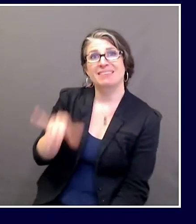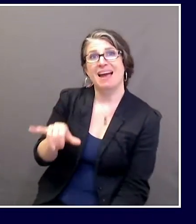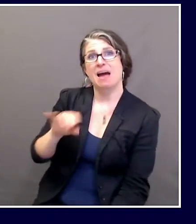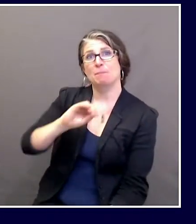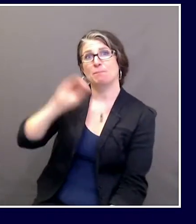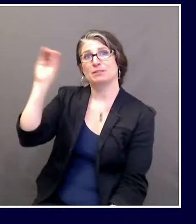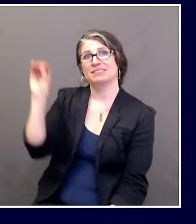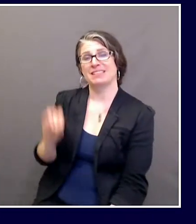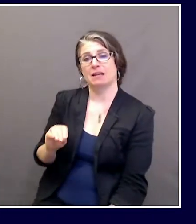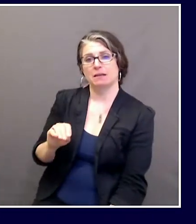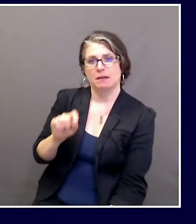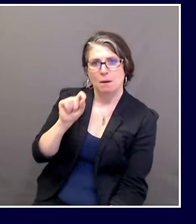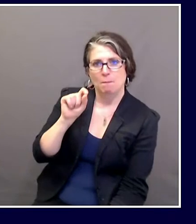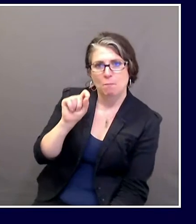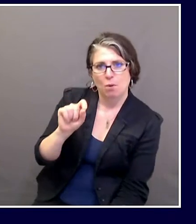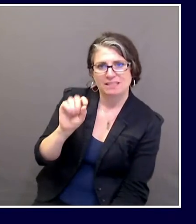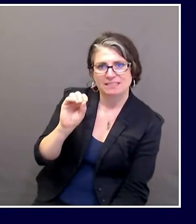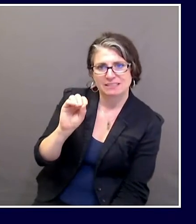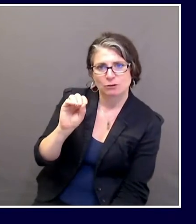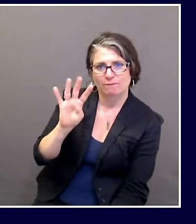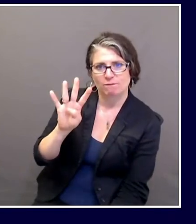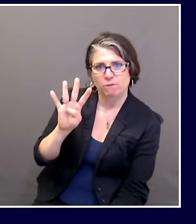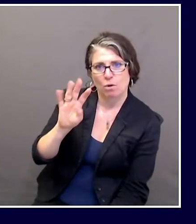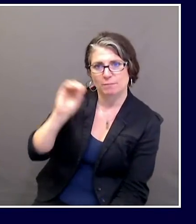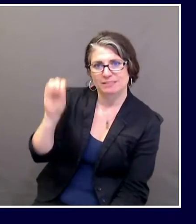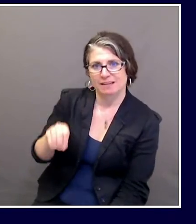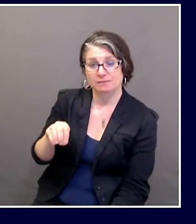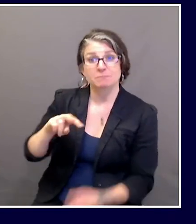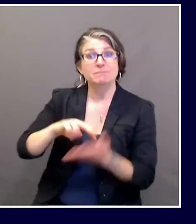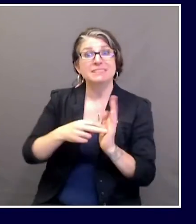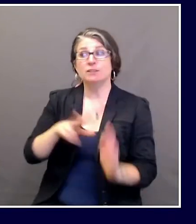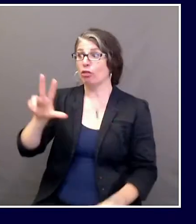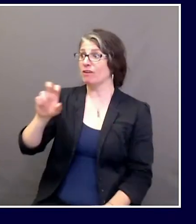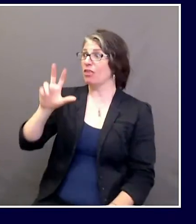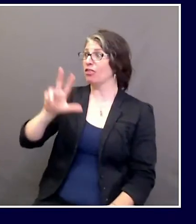0.04%. To put that the other way,